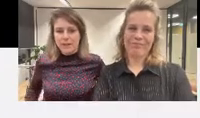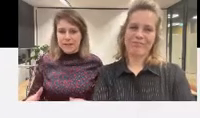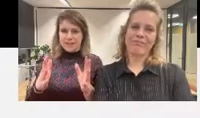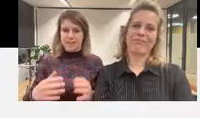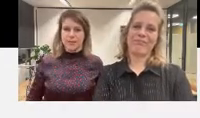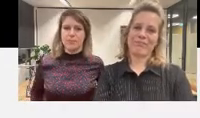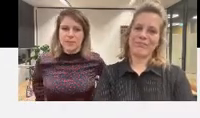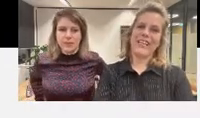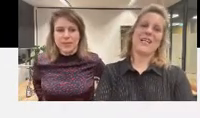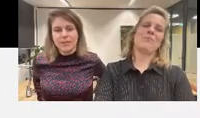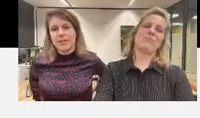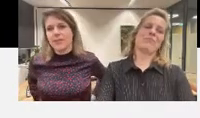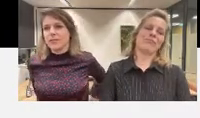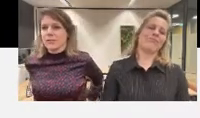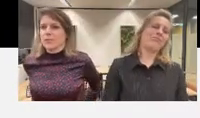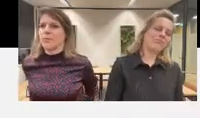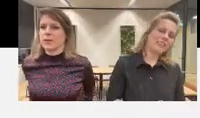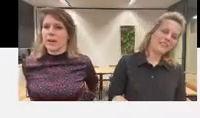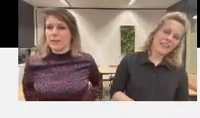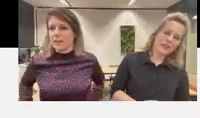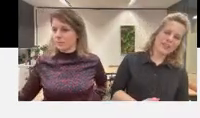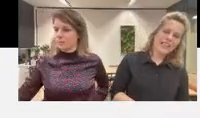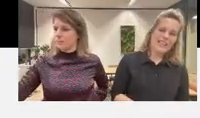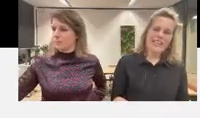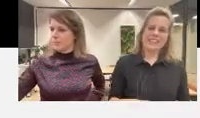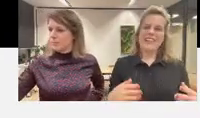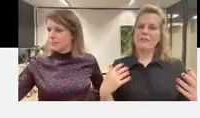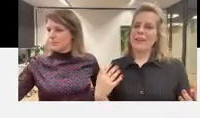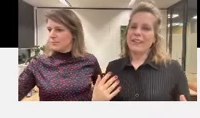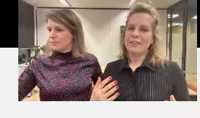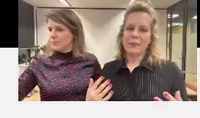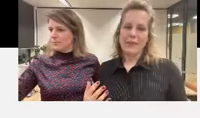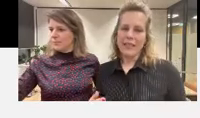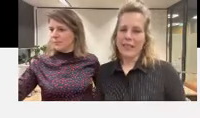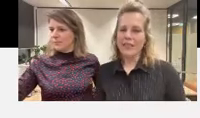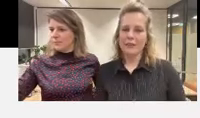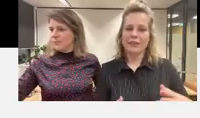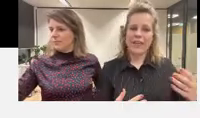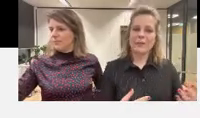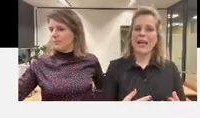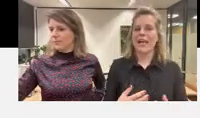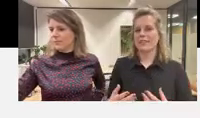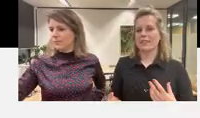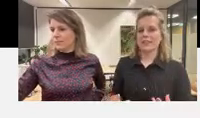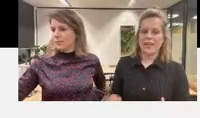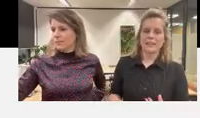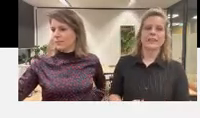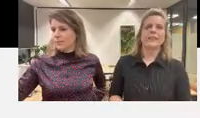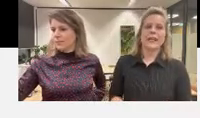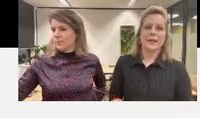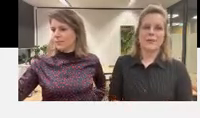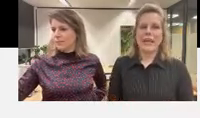know about this statement. So Yeah. Ytje will tell you something more about So, it. is it a fact or myth to stabilize or